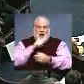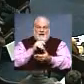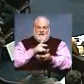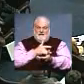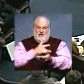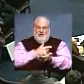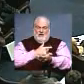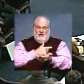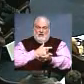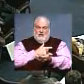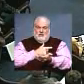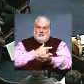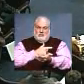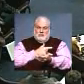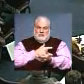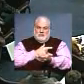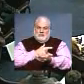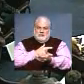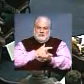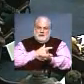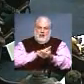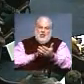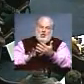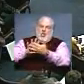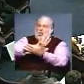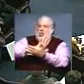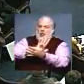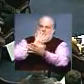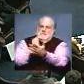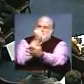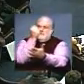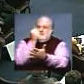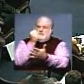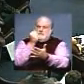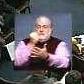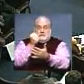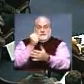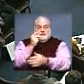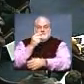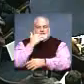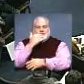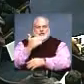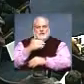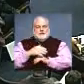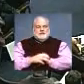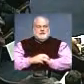we're being given a short staff. So thank you all very much.